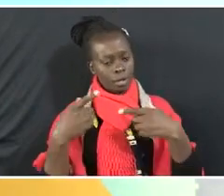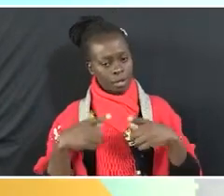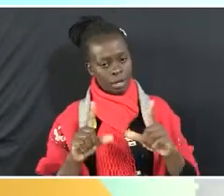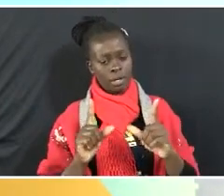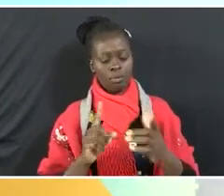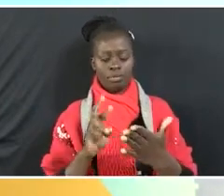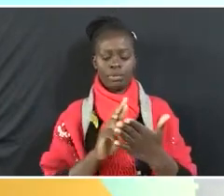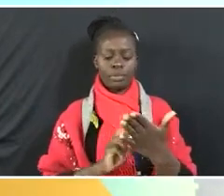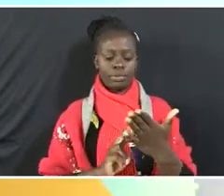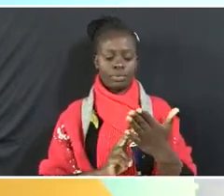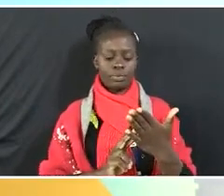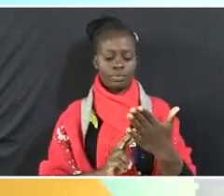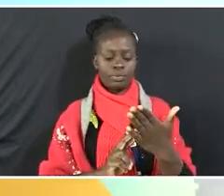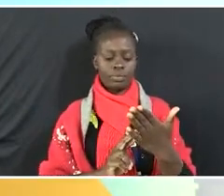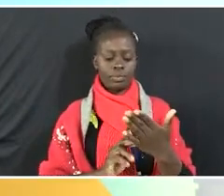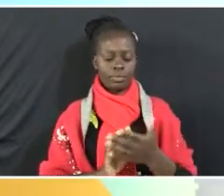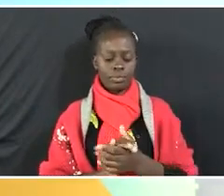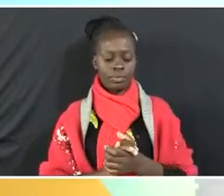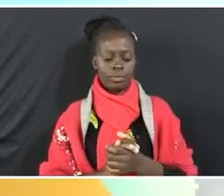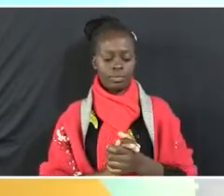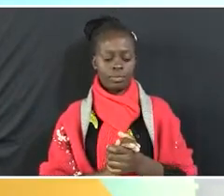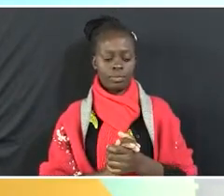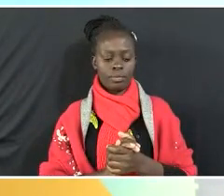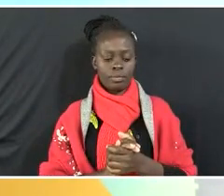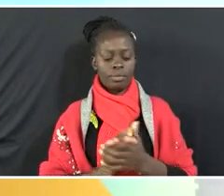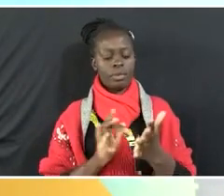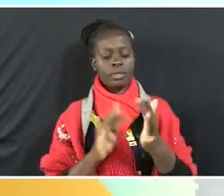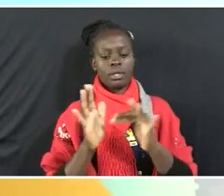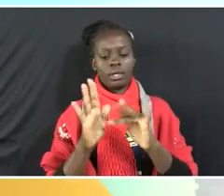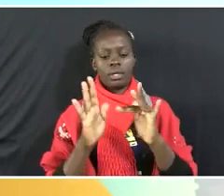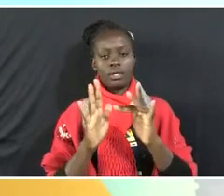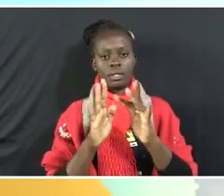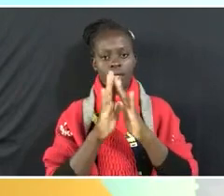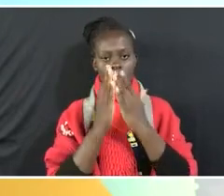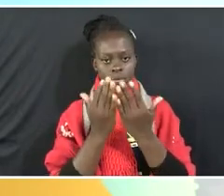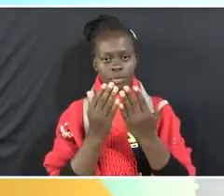let me finish it on this wise. The Bible says